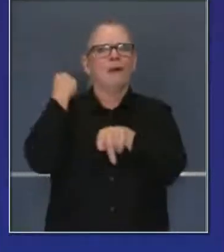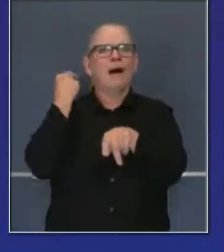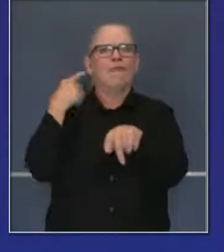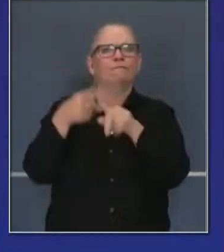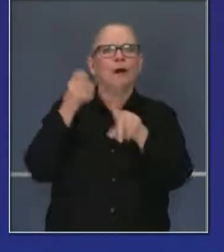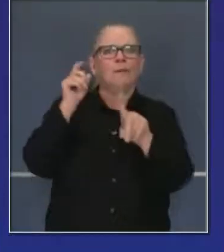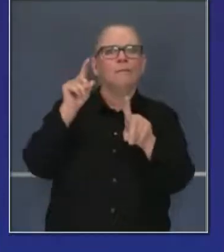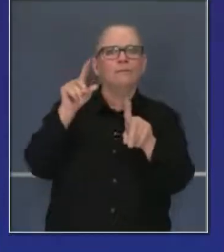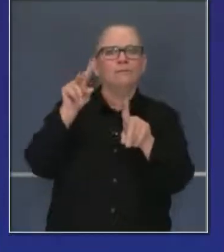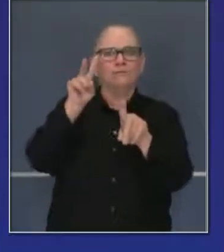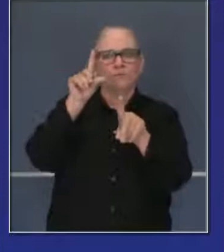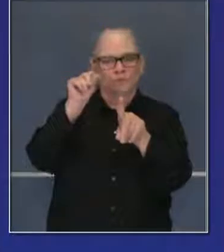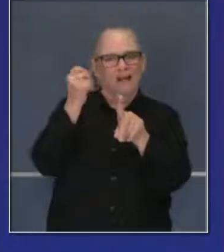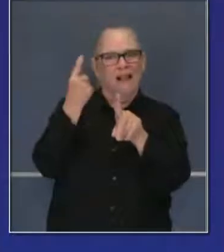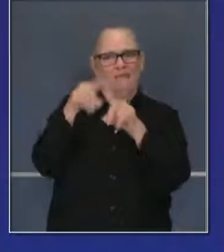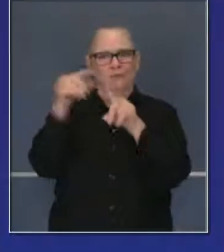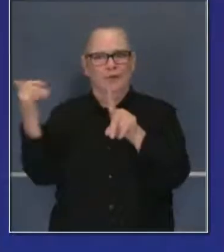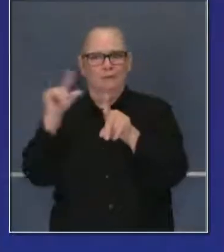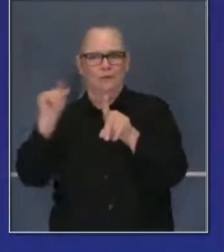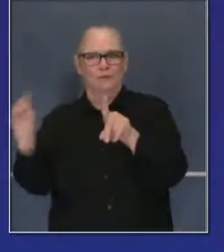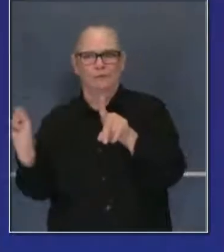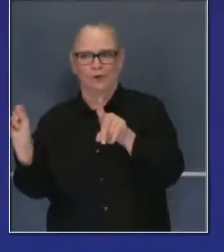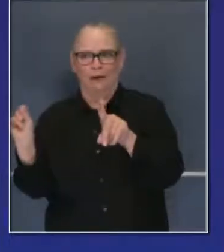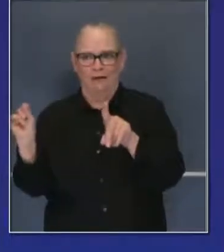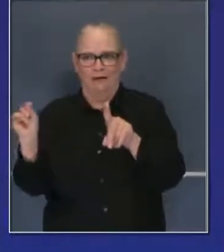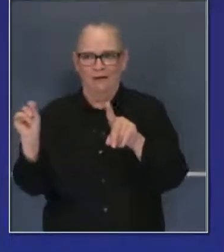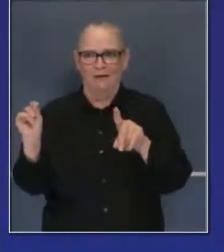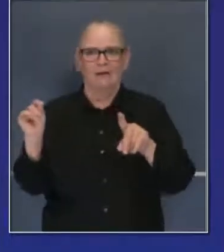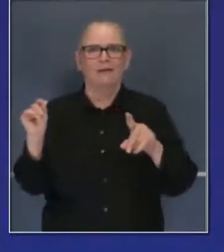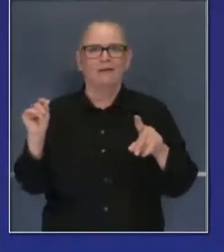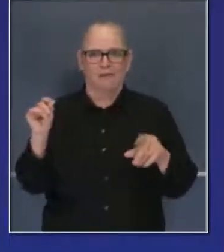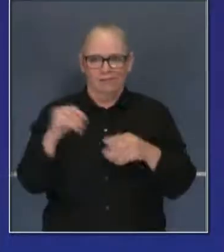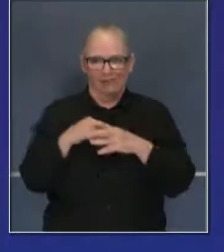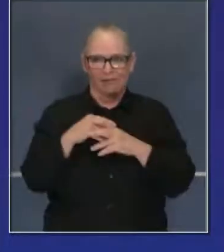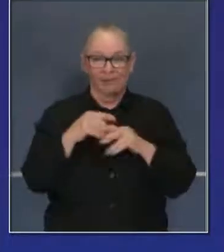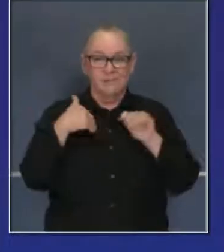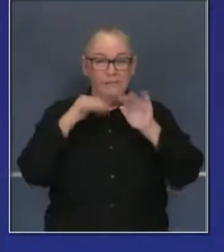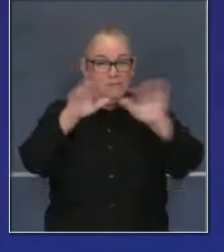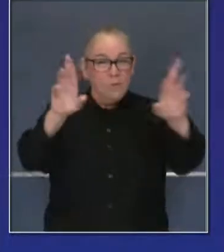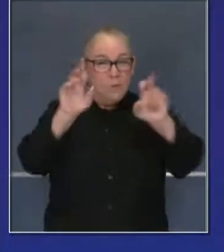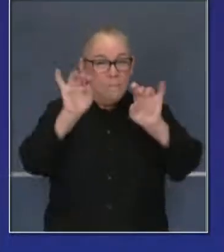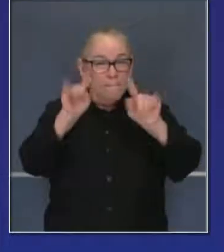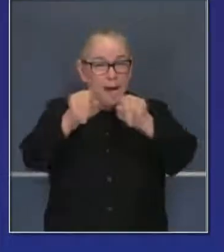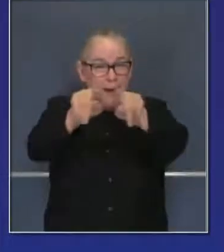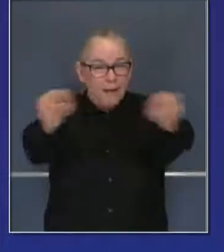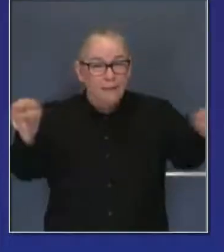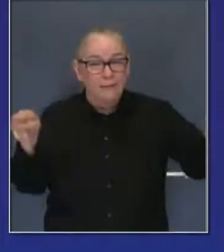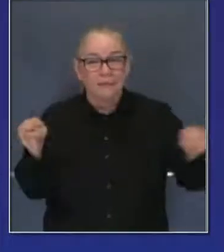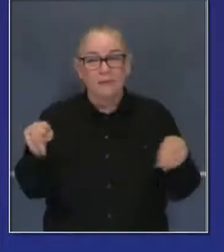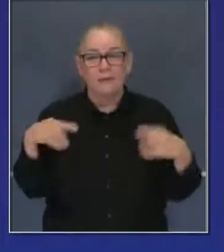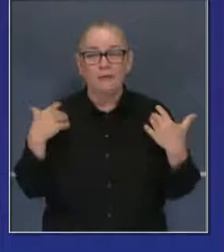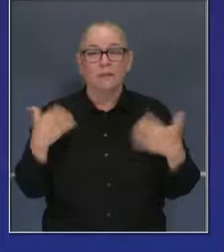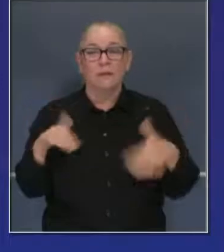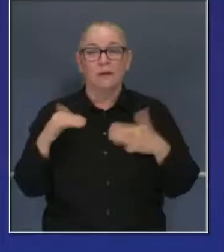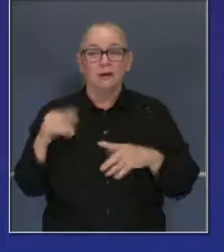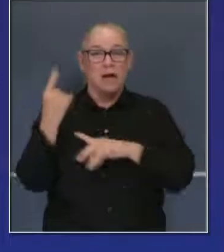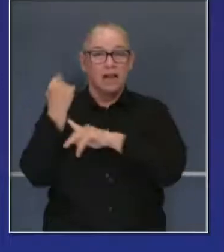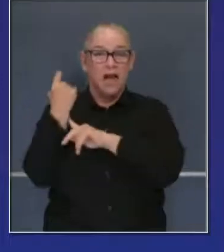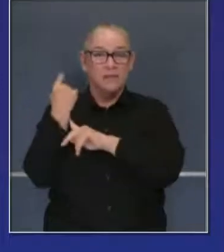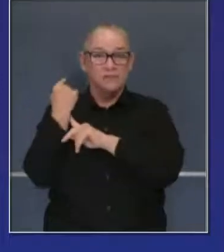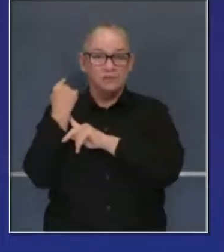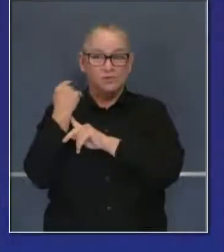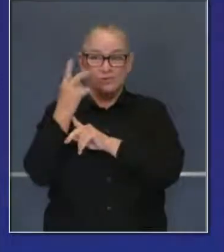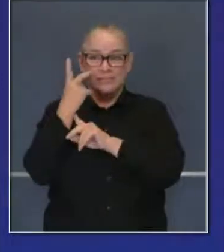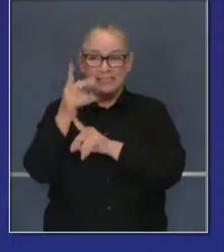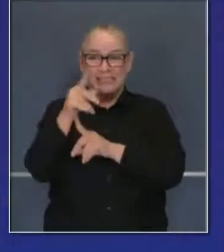last 9 years here in the state of California. I reminded people after a very tough wildfire season last year, the